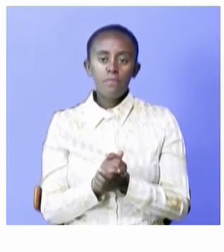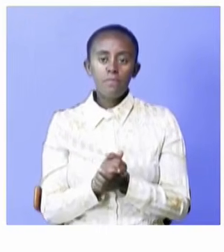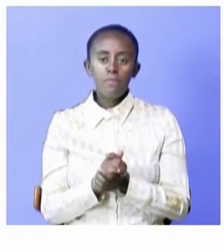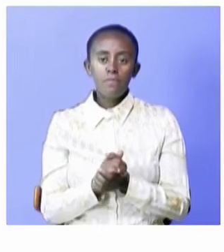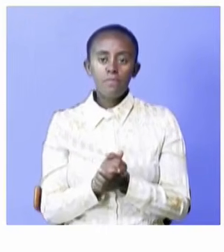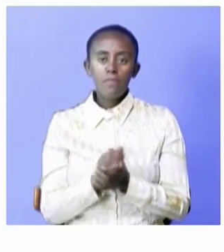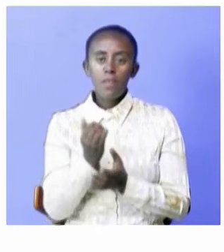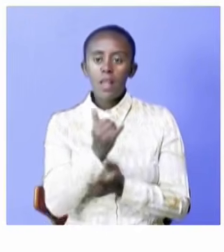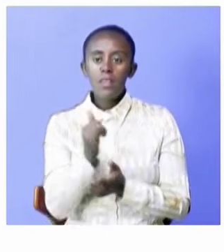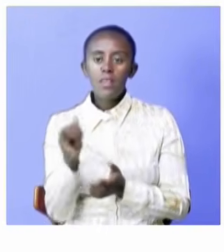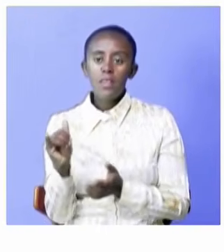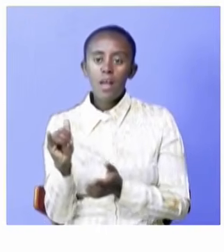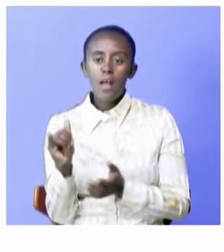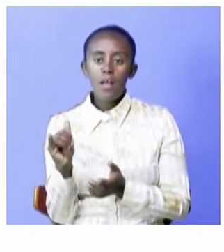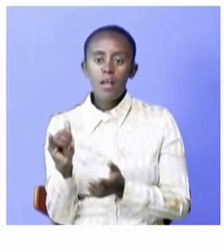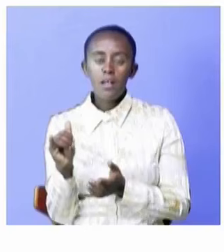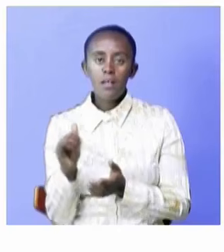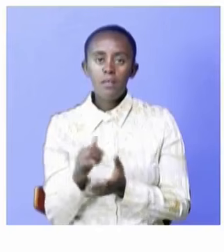They